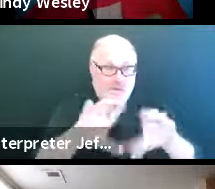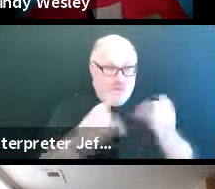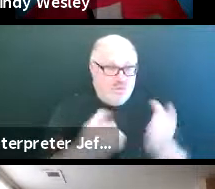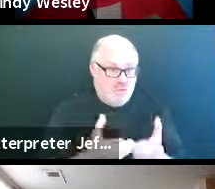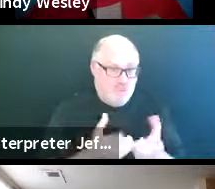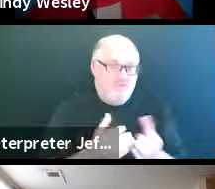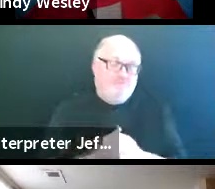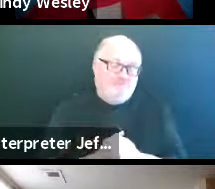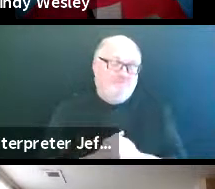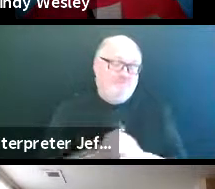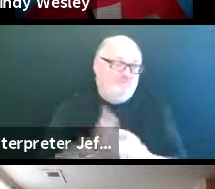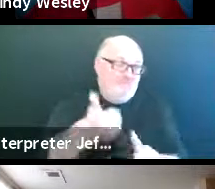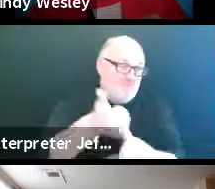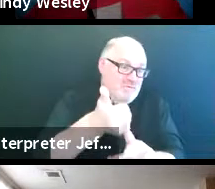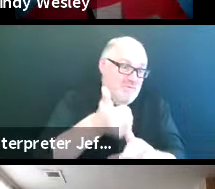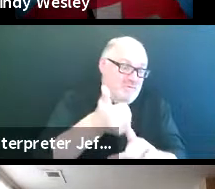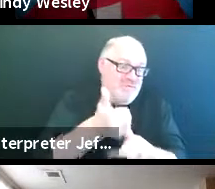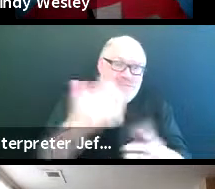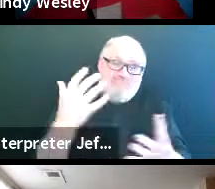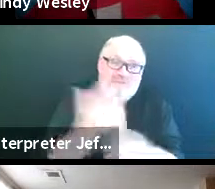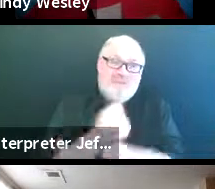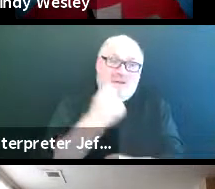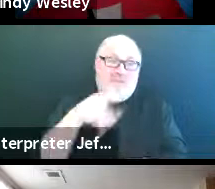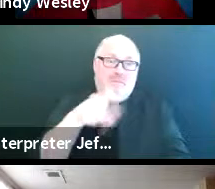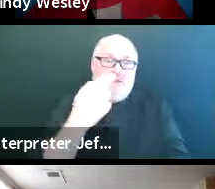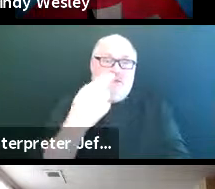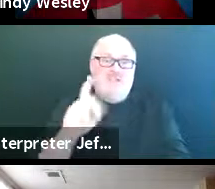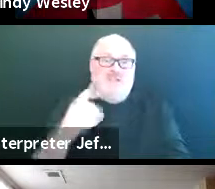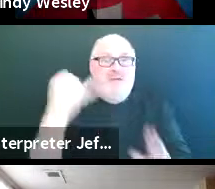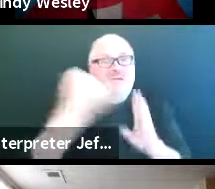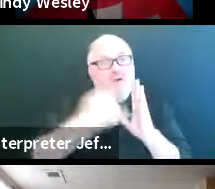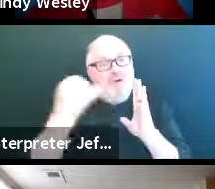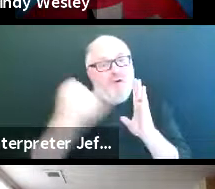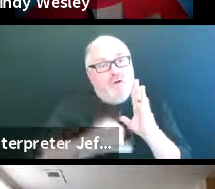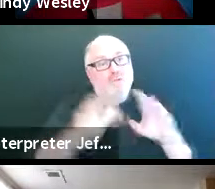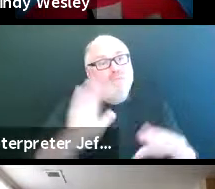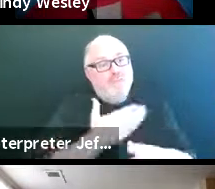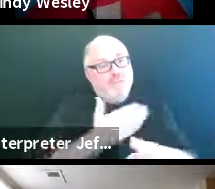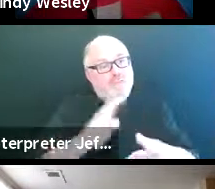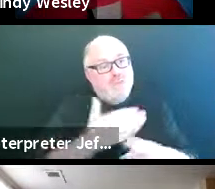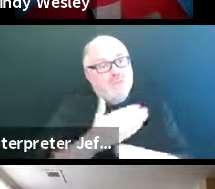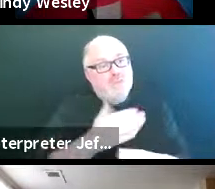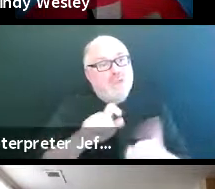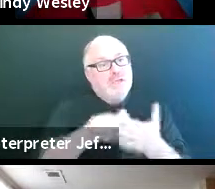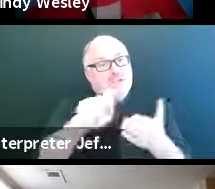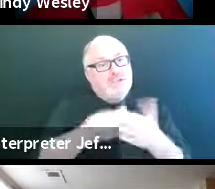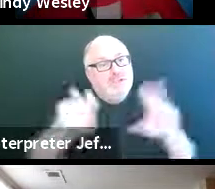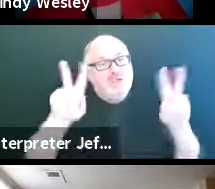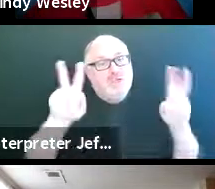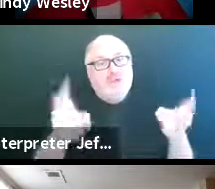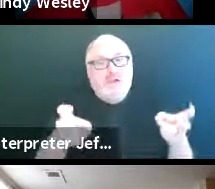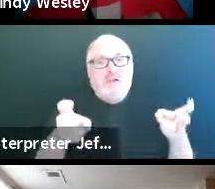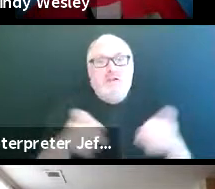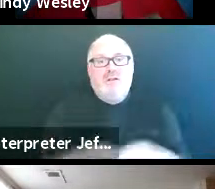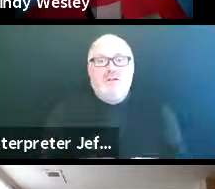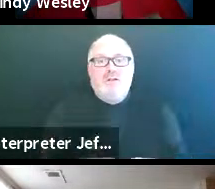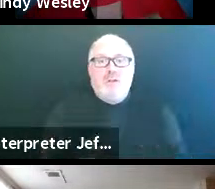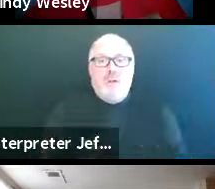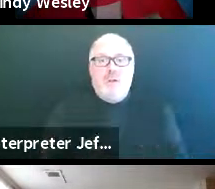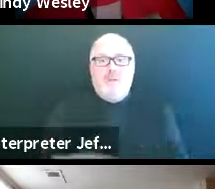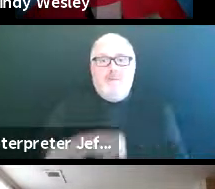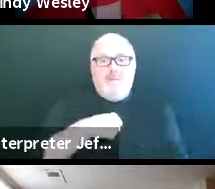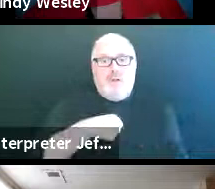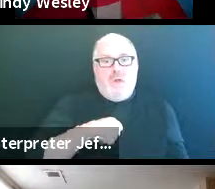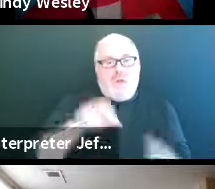And she's earning her Doctor of Arts degree in music. Her dissertation title is Pride and Prejudice,